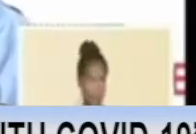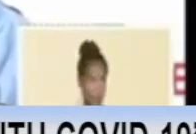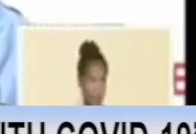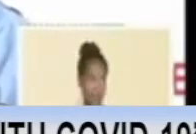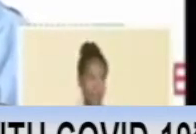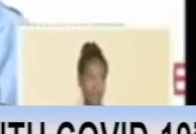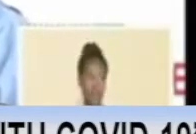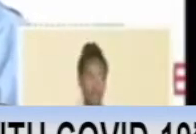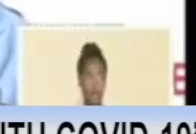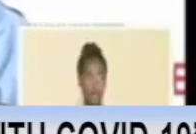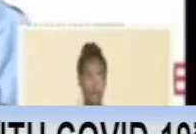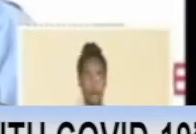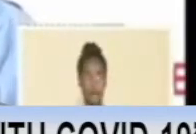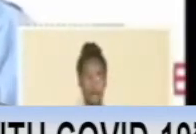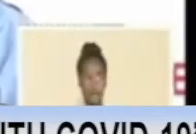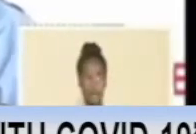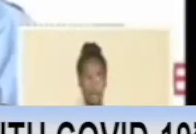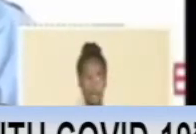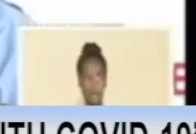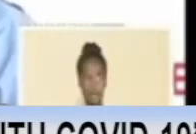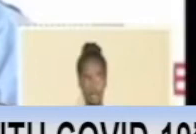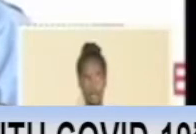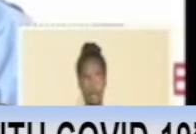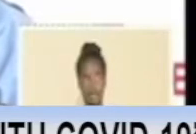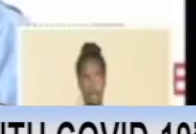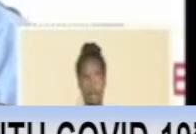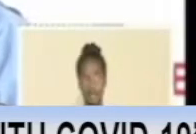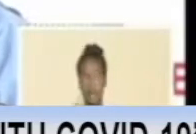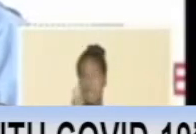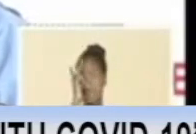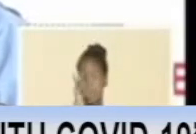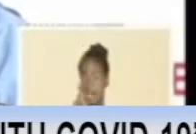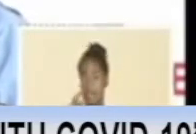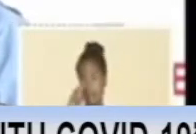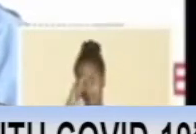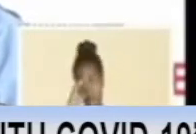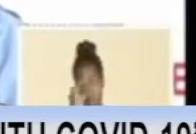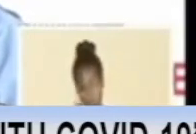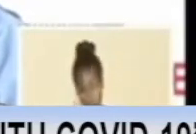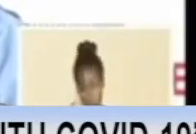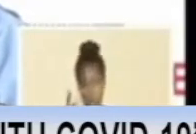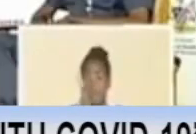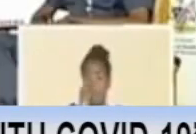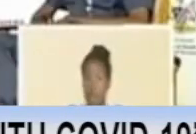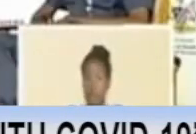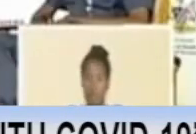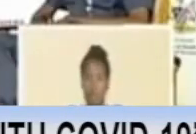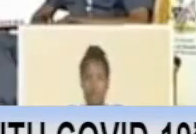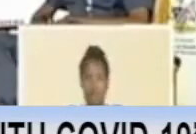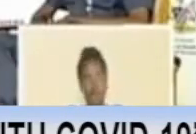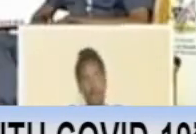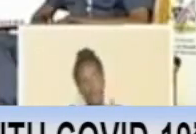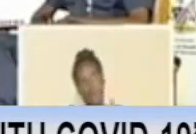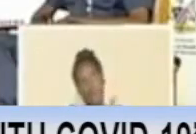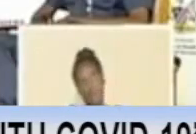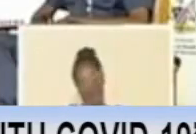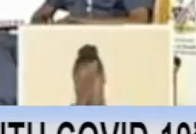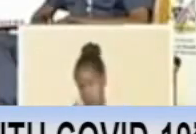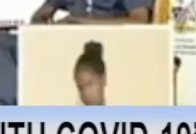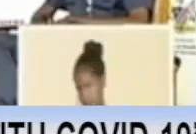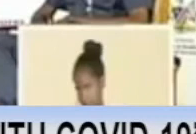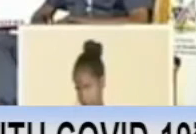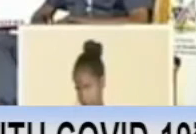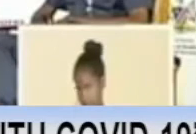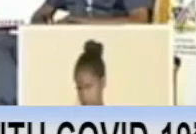seen that. People are still sober, but the way they are behaving, it really leaves a lot to be desired. So that